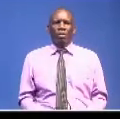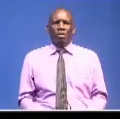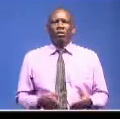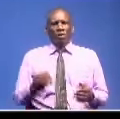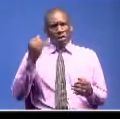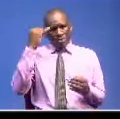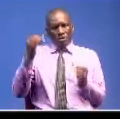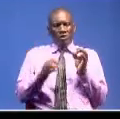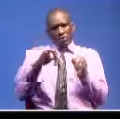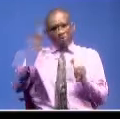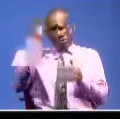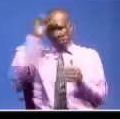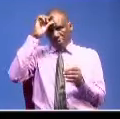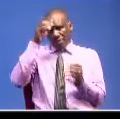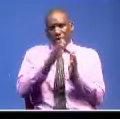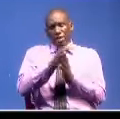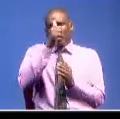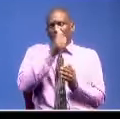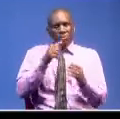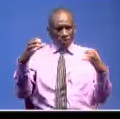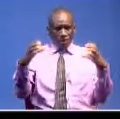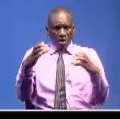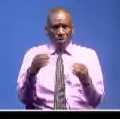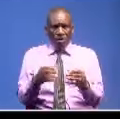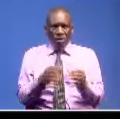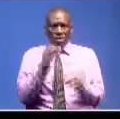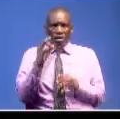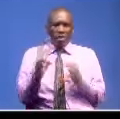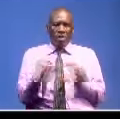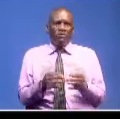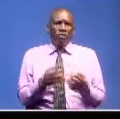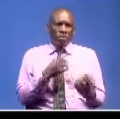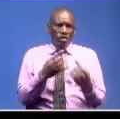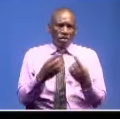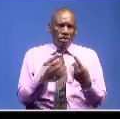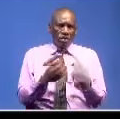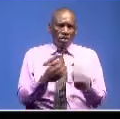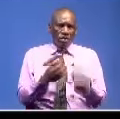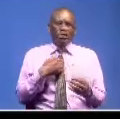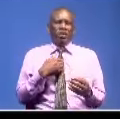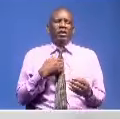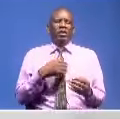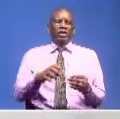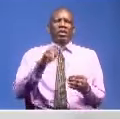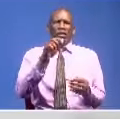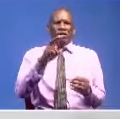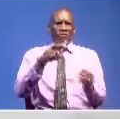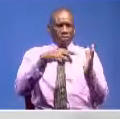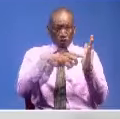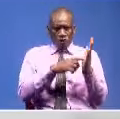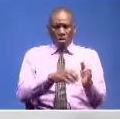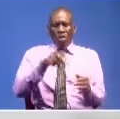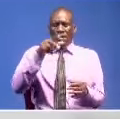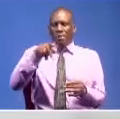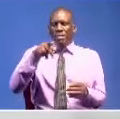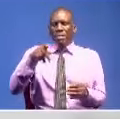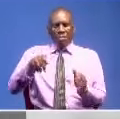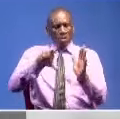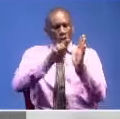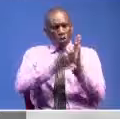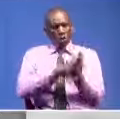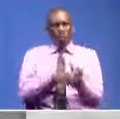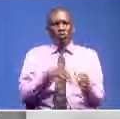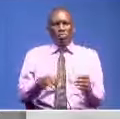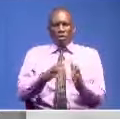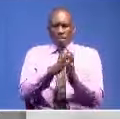Imagine if the government and private companies were cast in a reality TV show. The PPP Act would be their rule book,